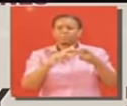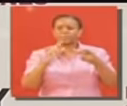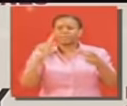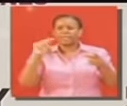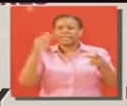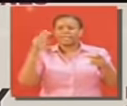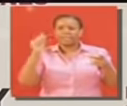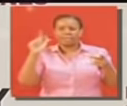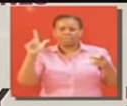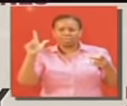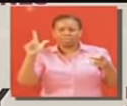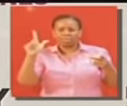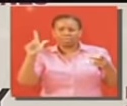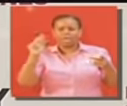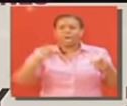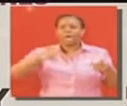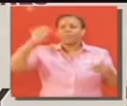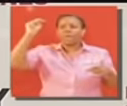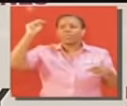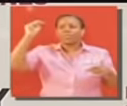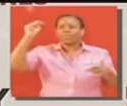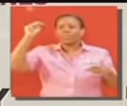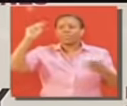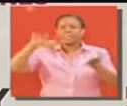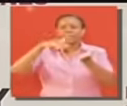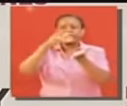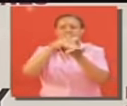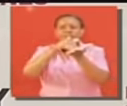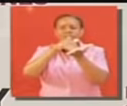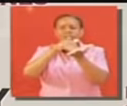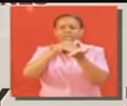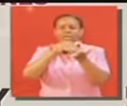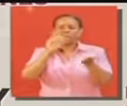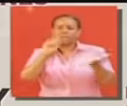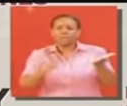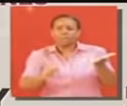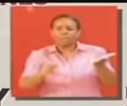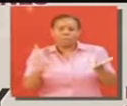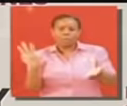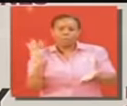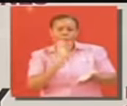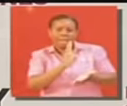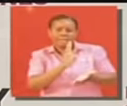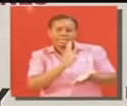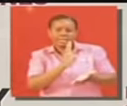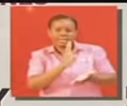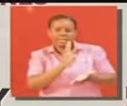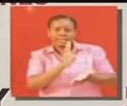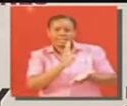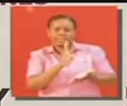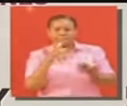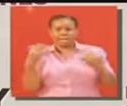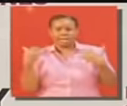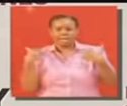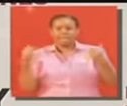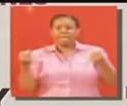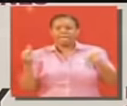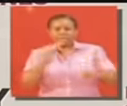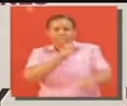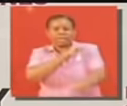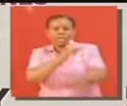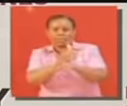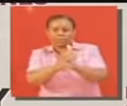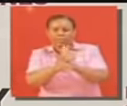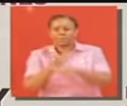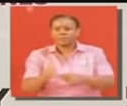or Southwest. You have to issue a receipt. The sample receipt has to be validated, it has